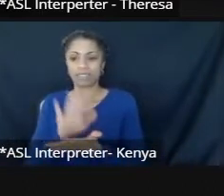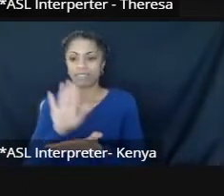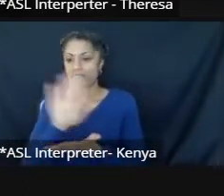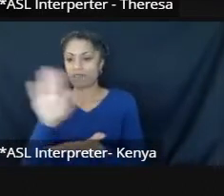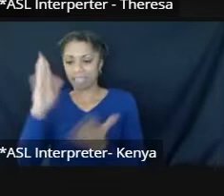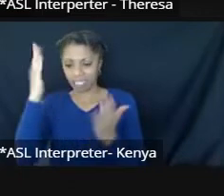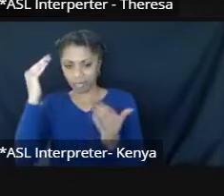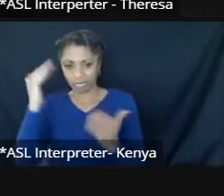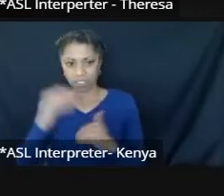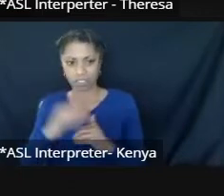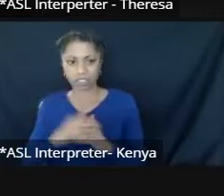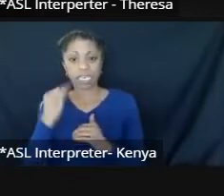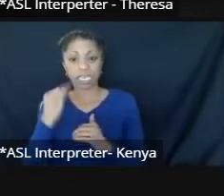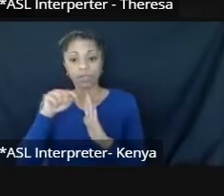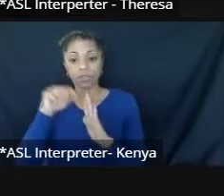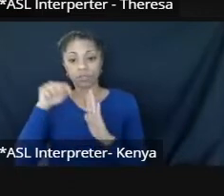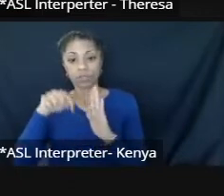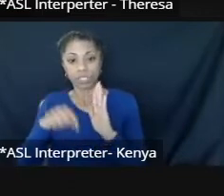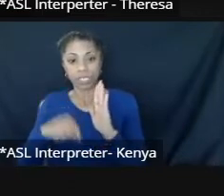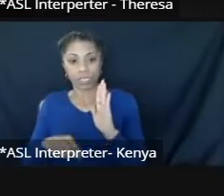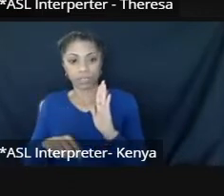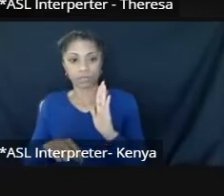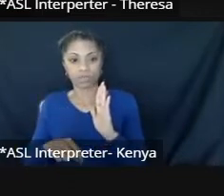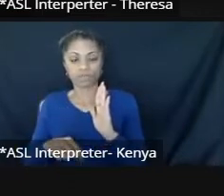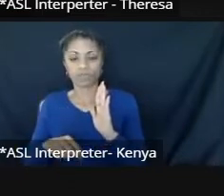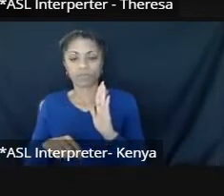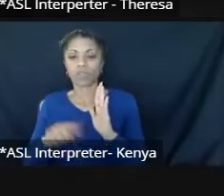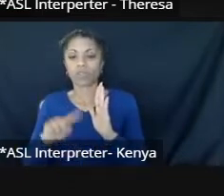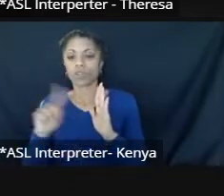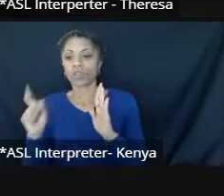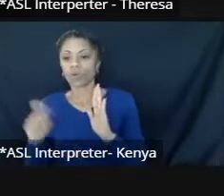scroll down, the questions that are in the chat